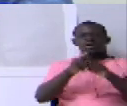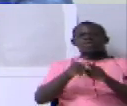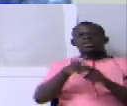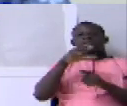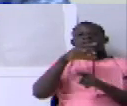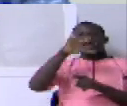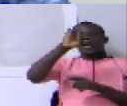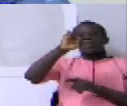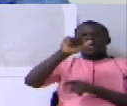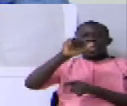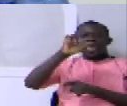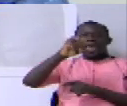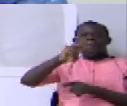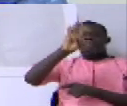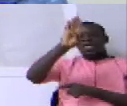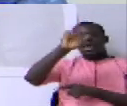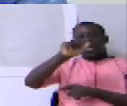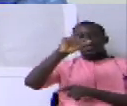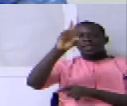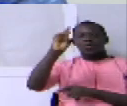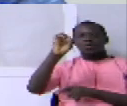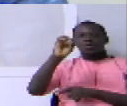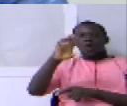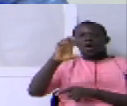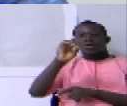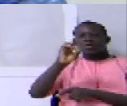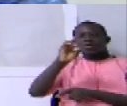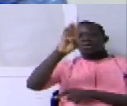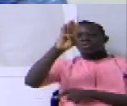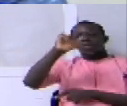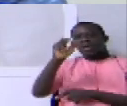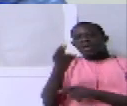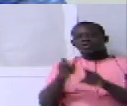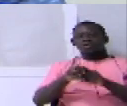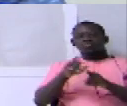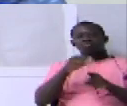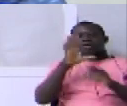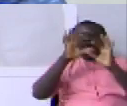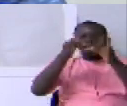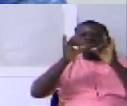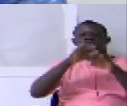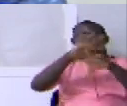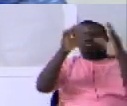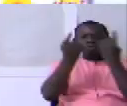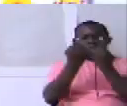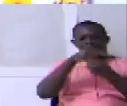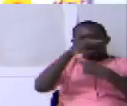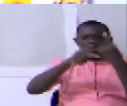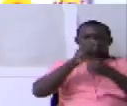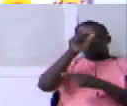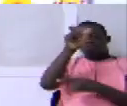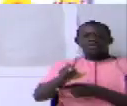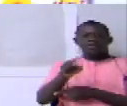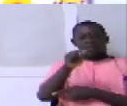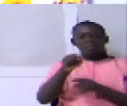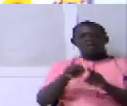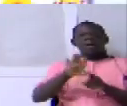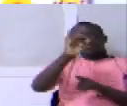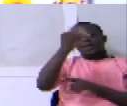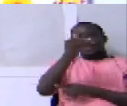Samba Doroba? Foyo si fendim fonye no la nyumari la koto ka fonye me Samba Doroba. Yes,